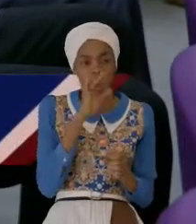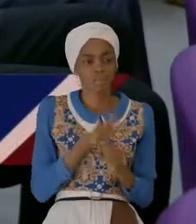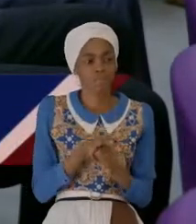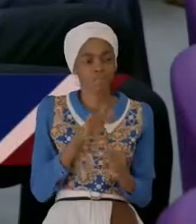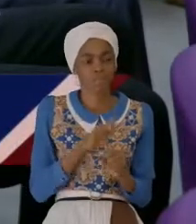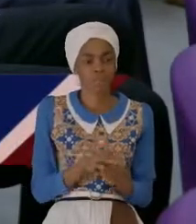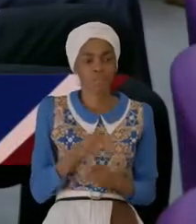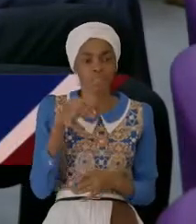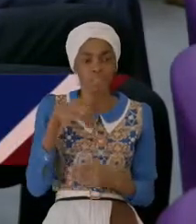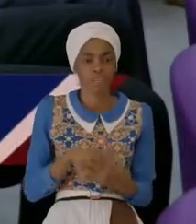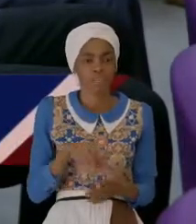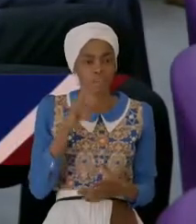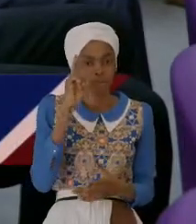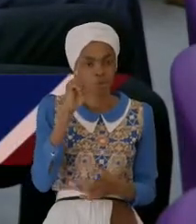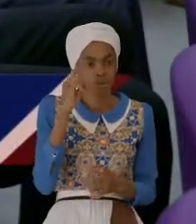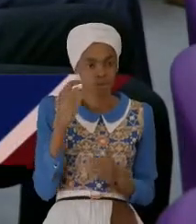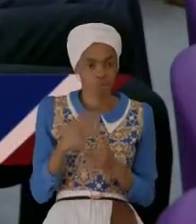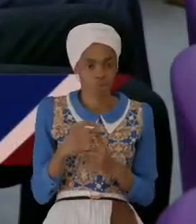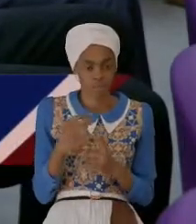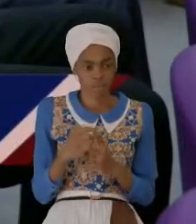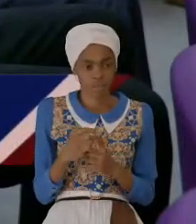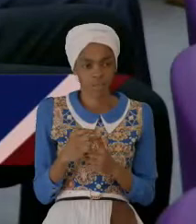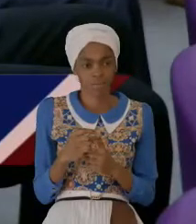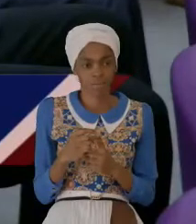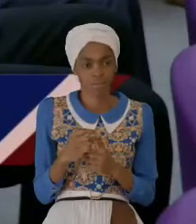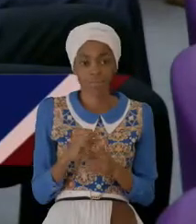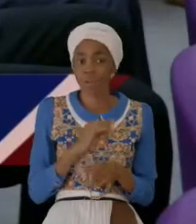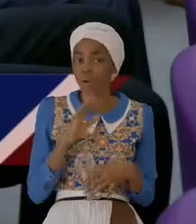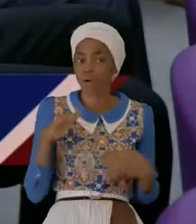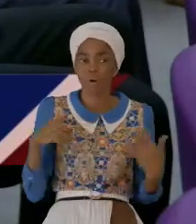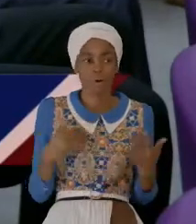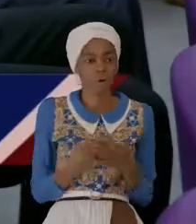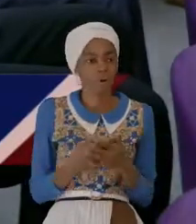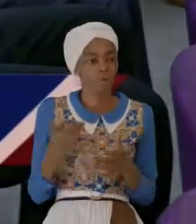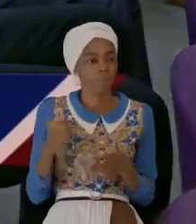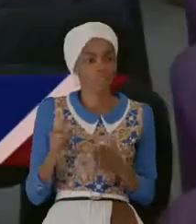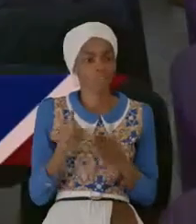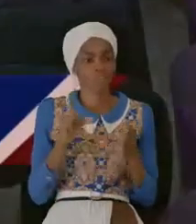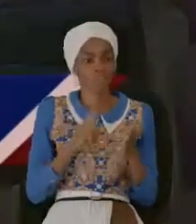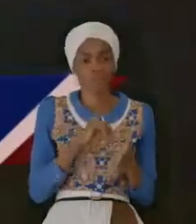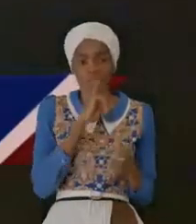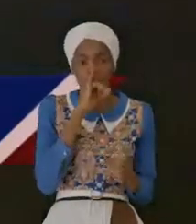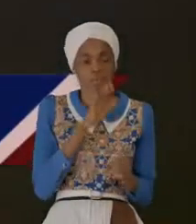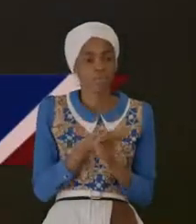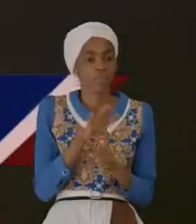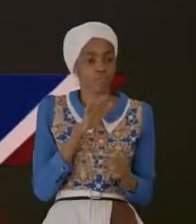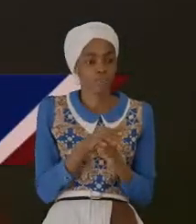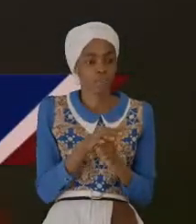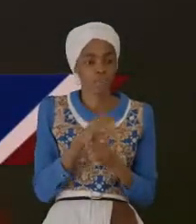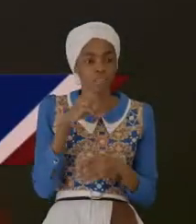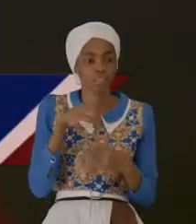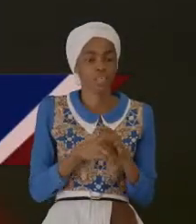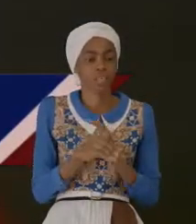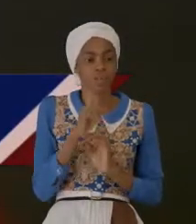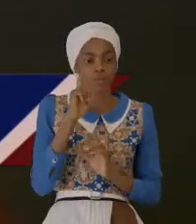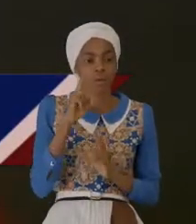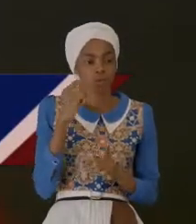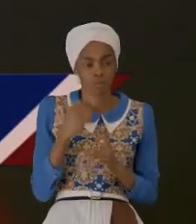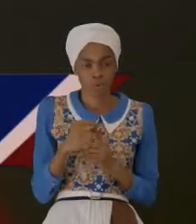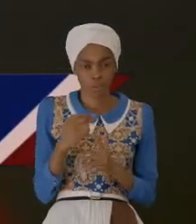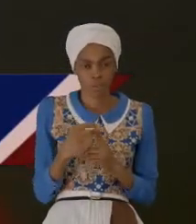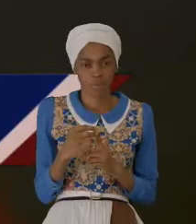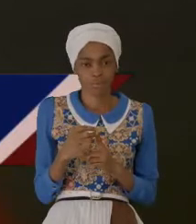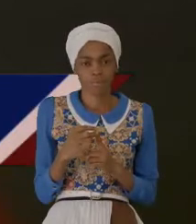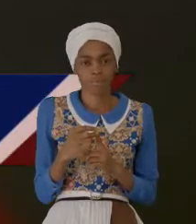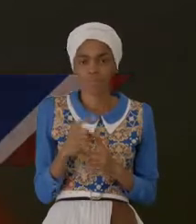fulfilled in one word all the law is fulfilled in one word